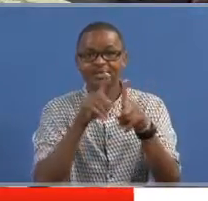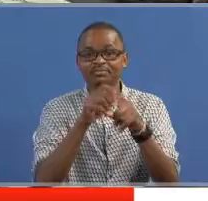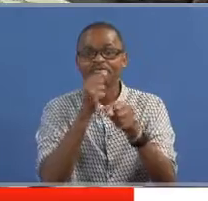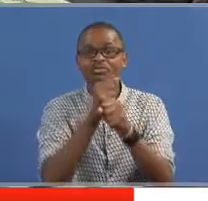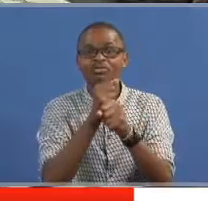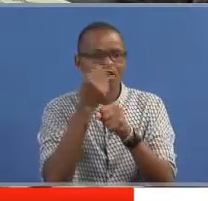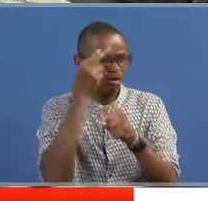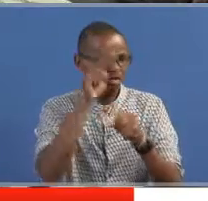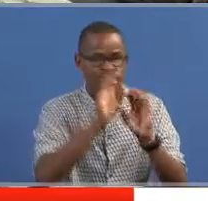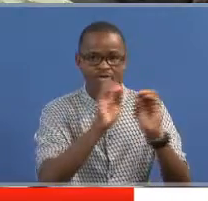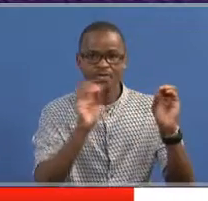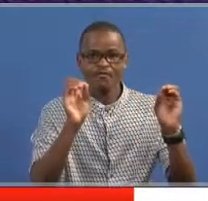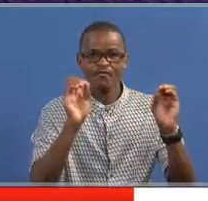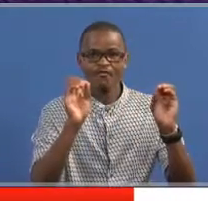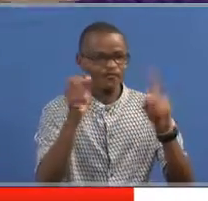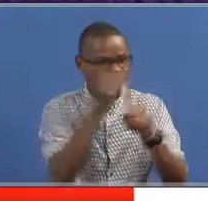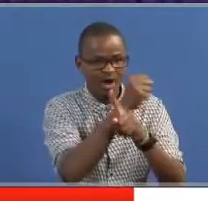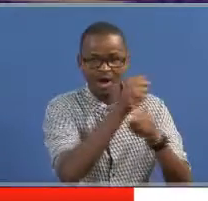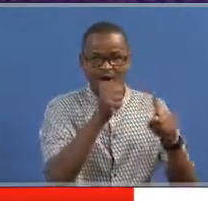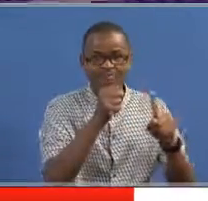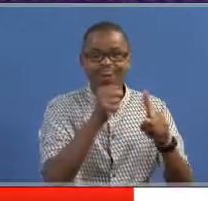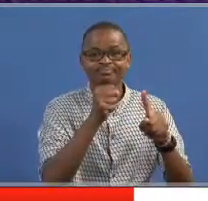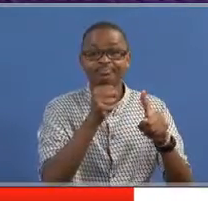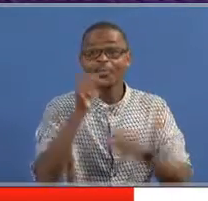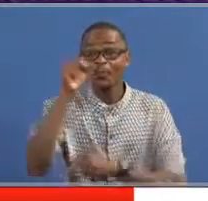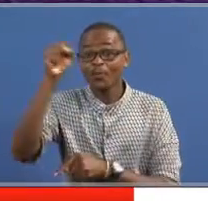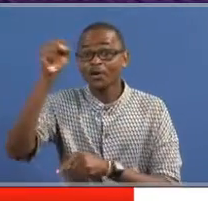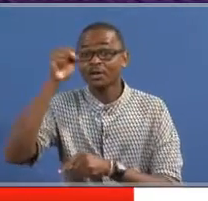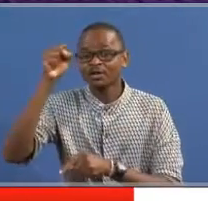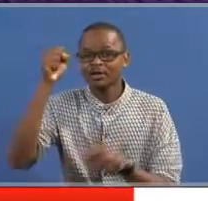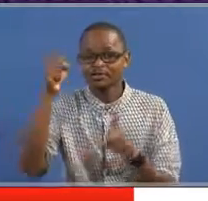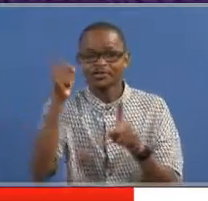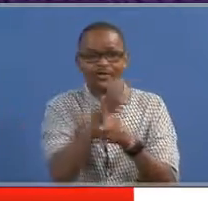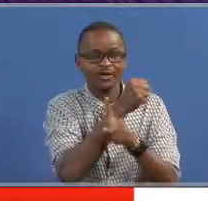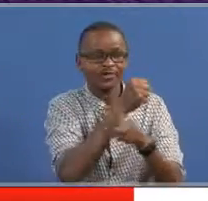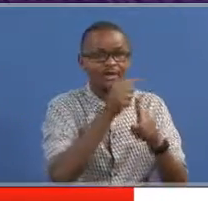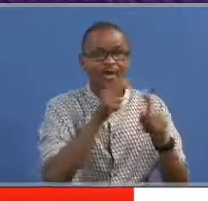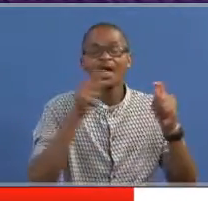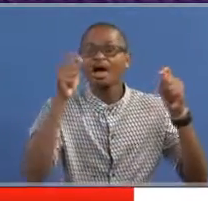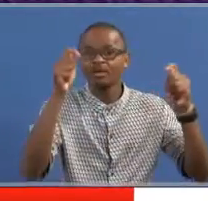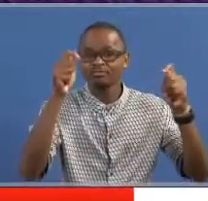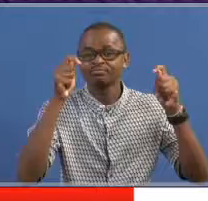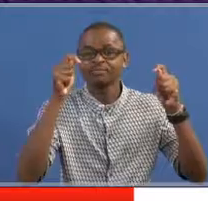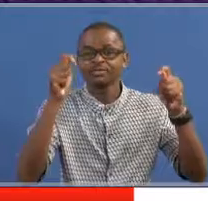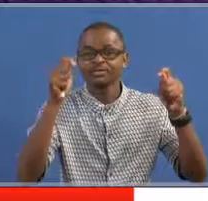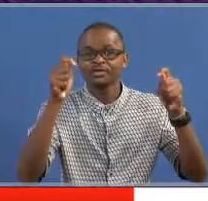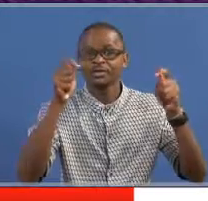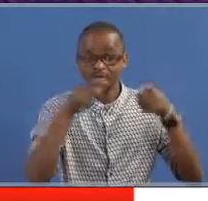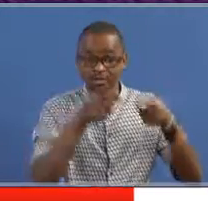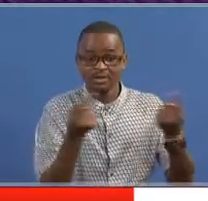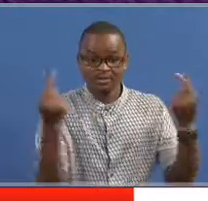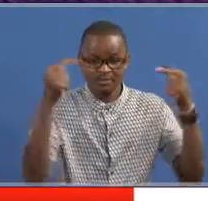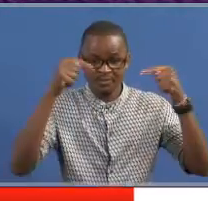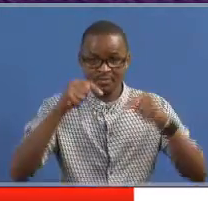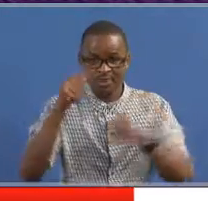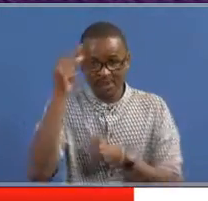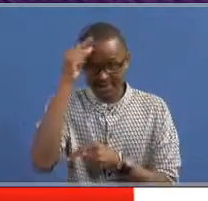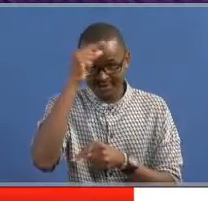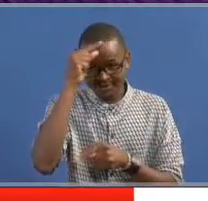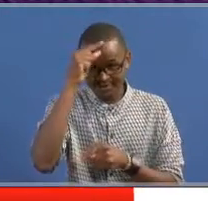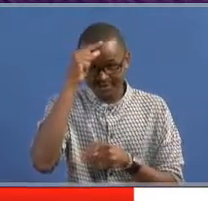not witness violence. Siasa ya vita, siasa ya maandamano, ndio ilimleta hapa